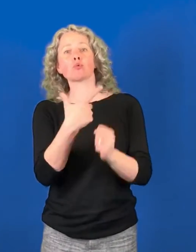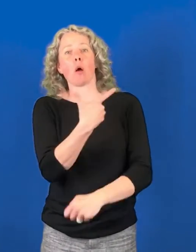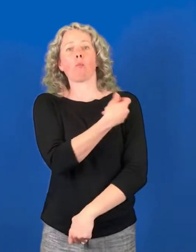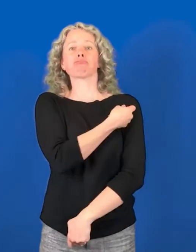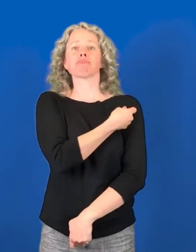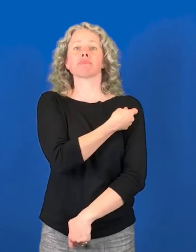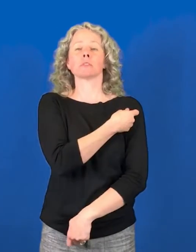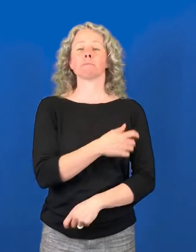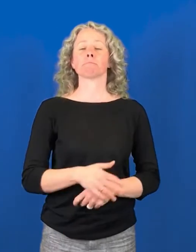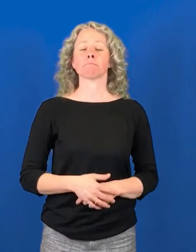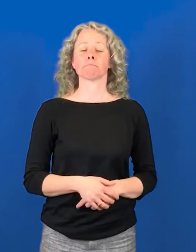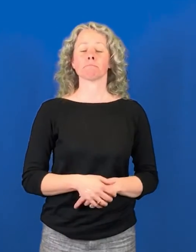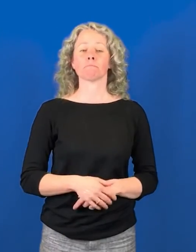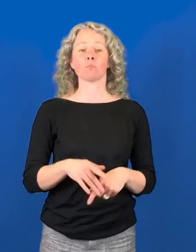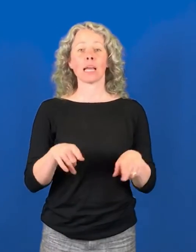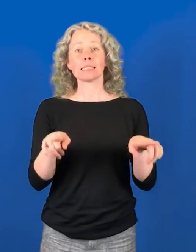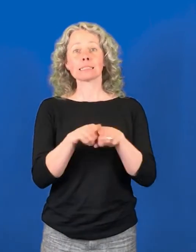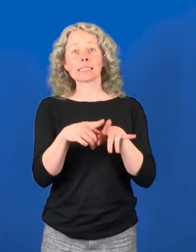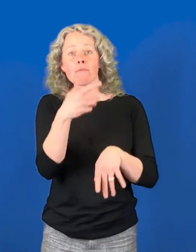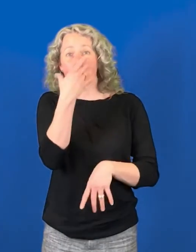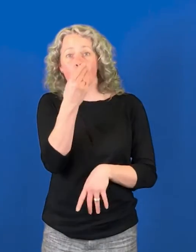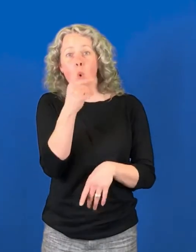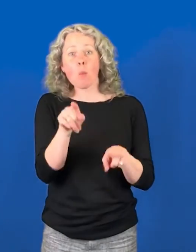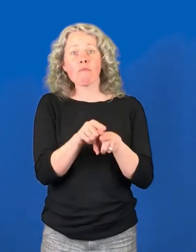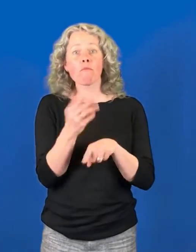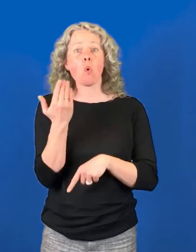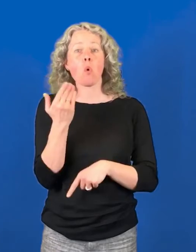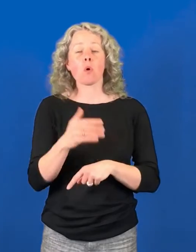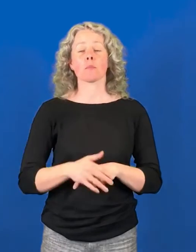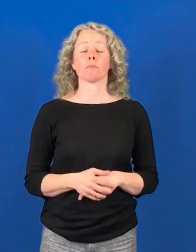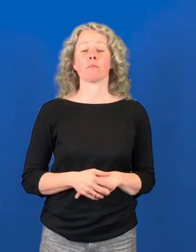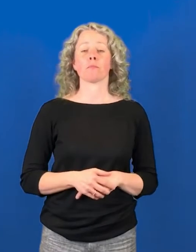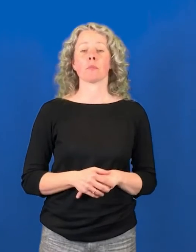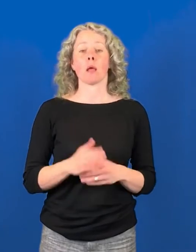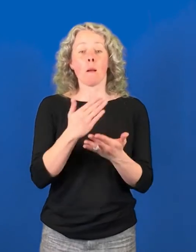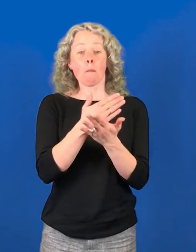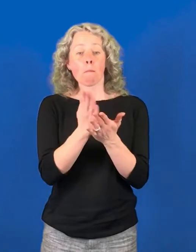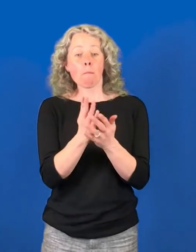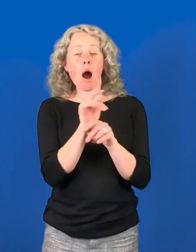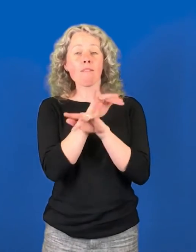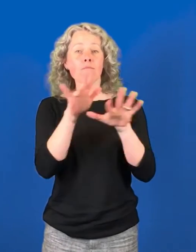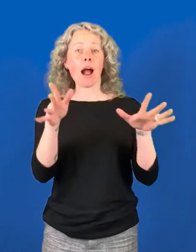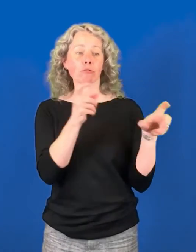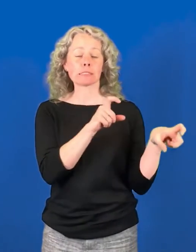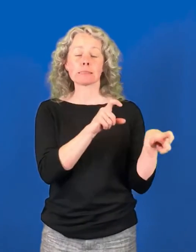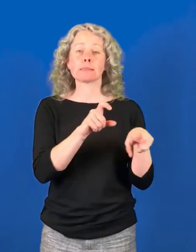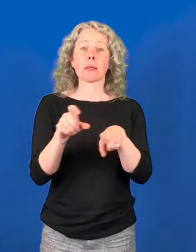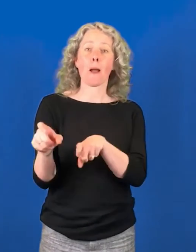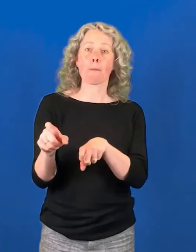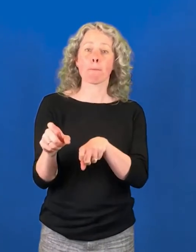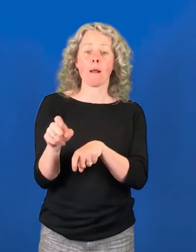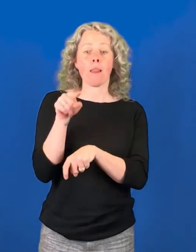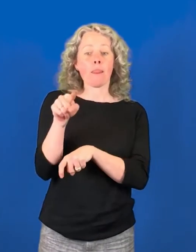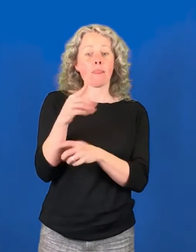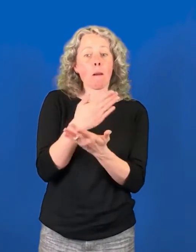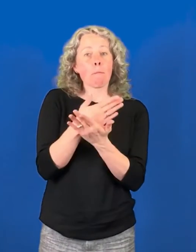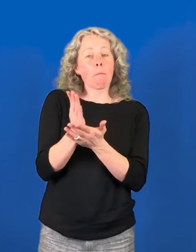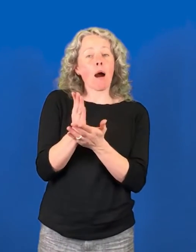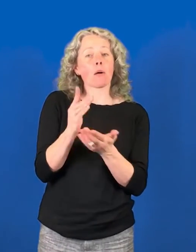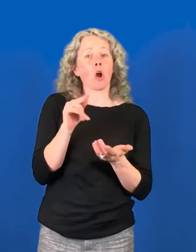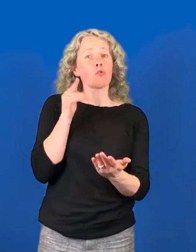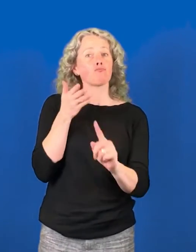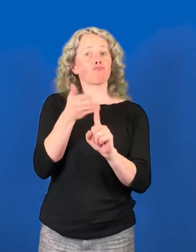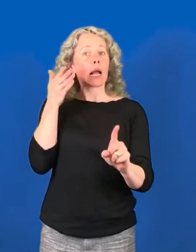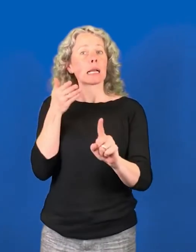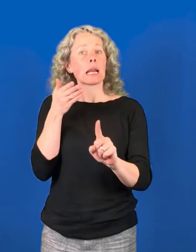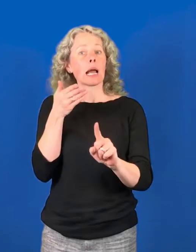have boosters like the flu, as was mentioned. The part of the virus which doesn't change is the part